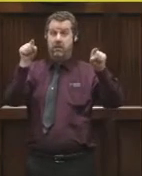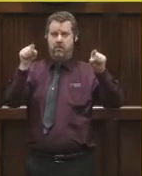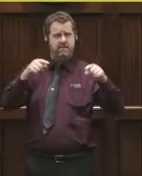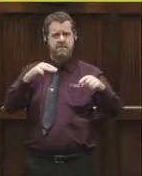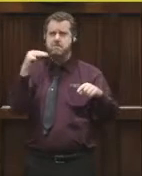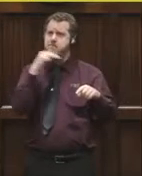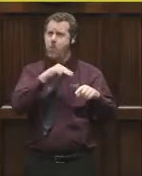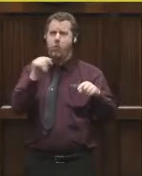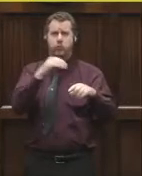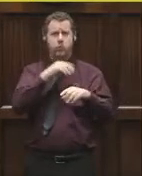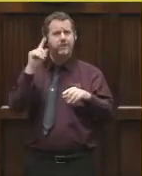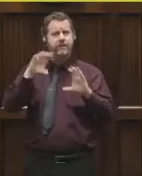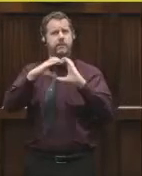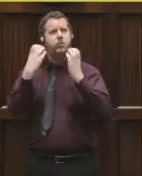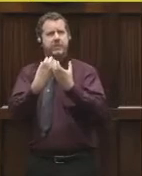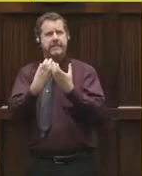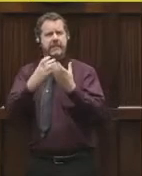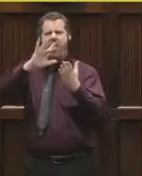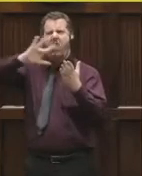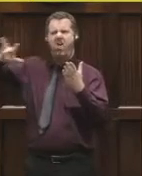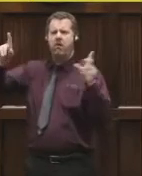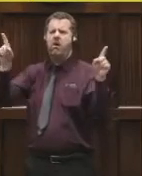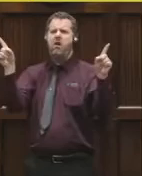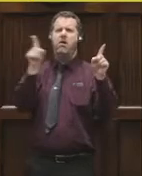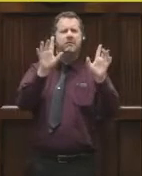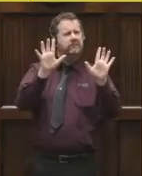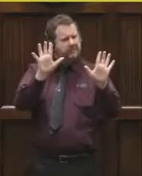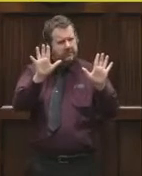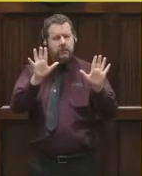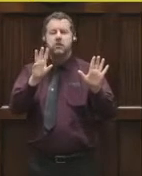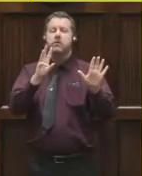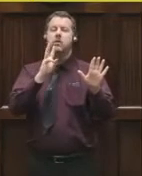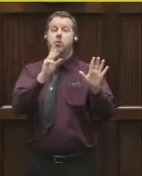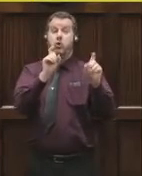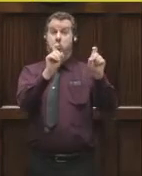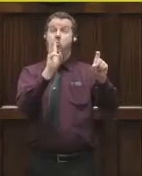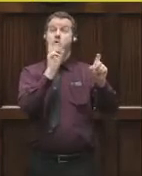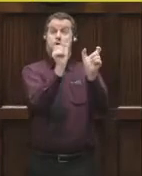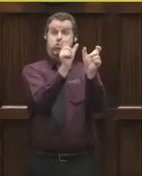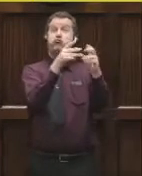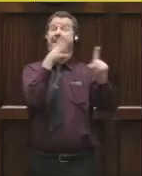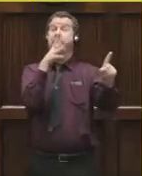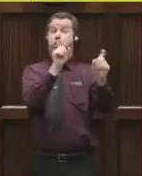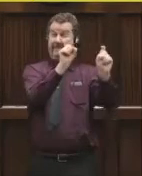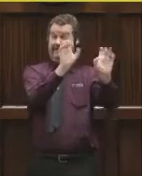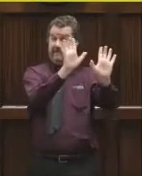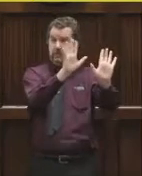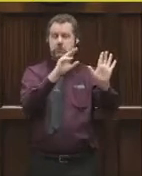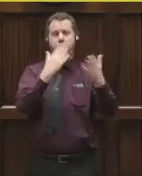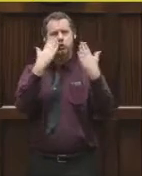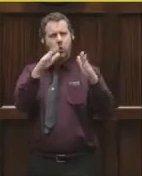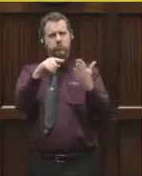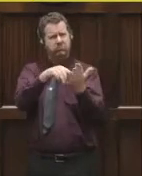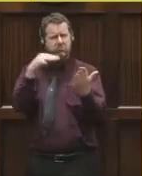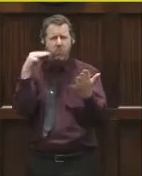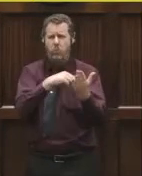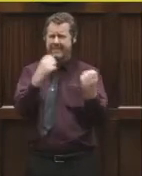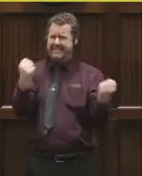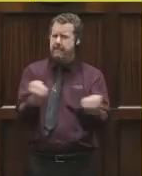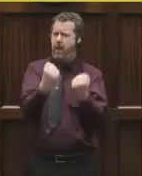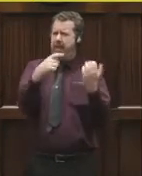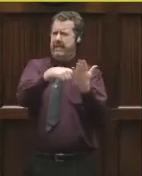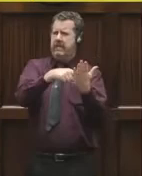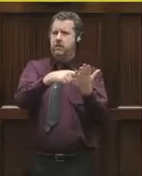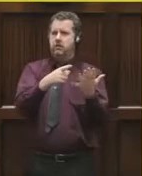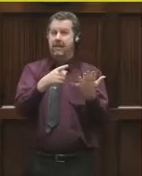importance to the deaf community, and keeping the work recognition shows the symbolic and significant nature of this bill and